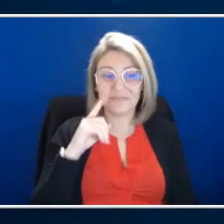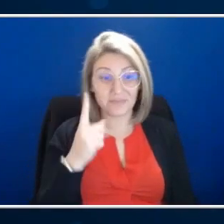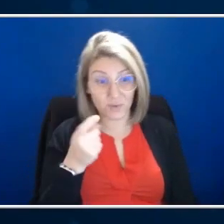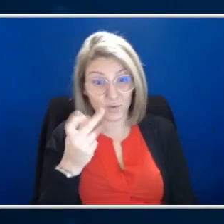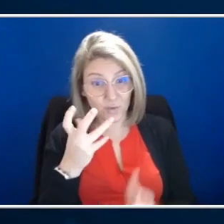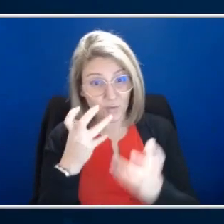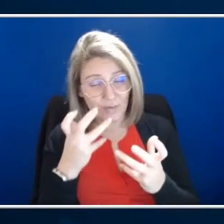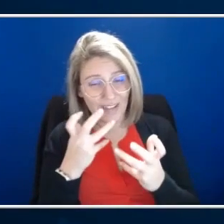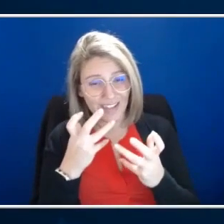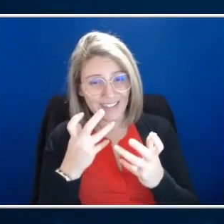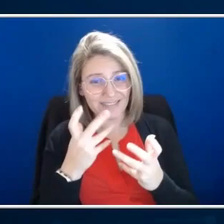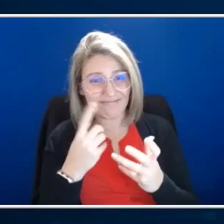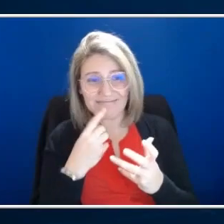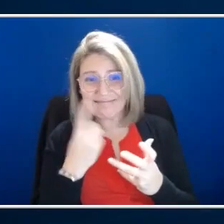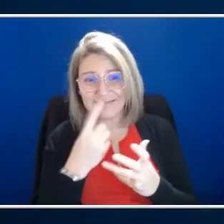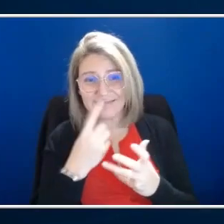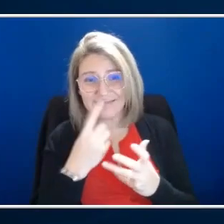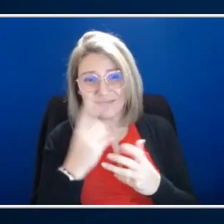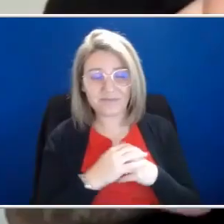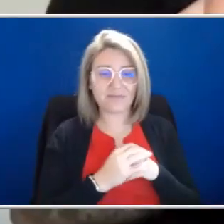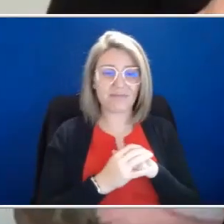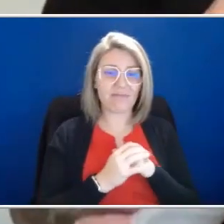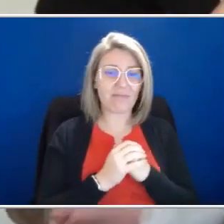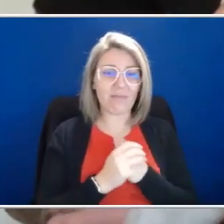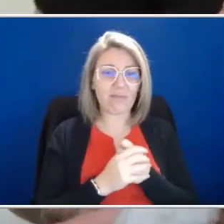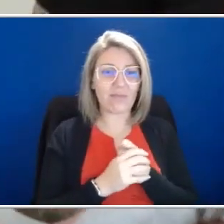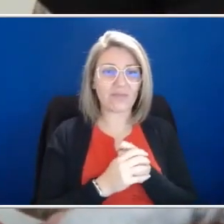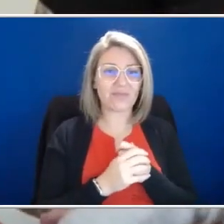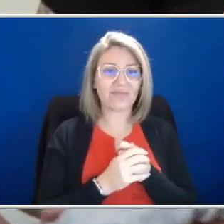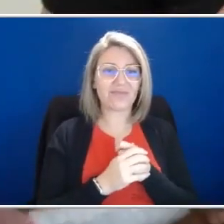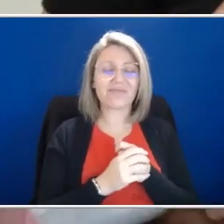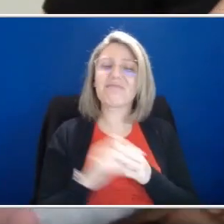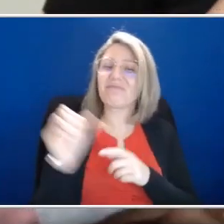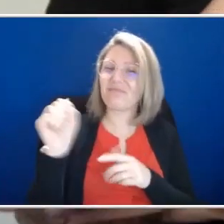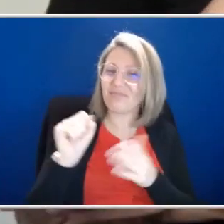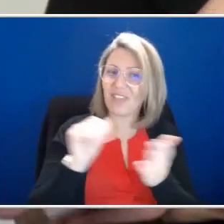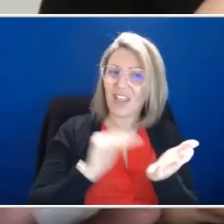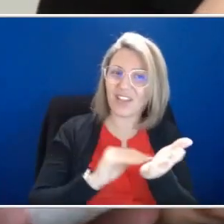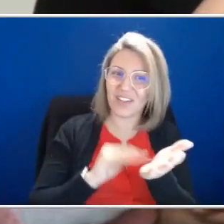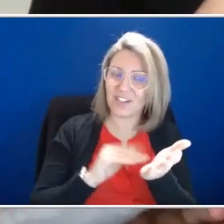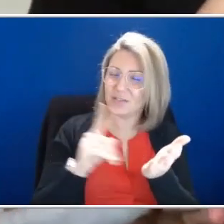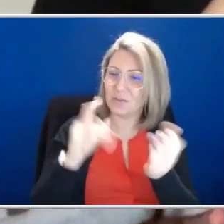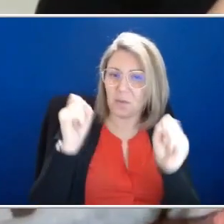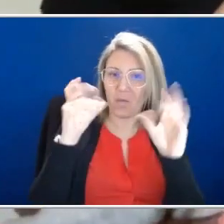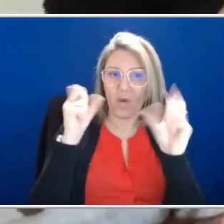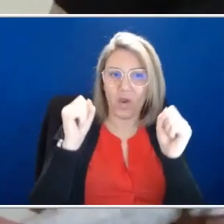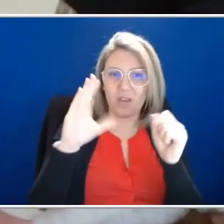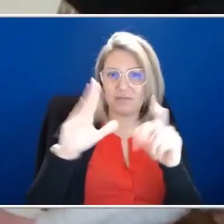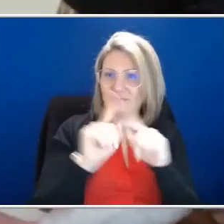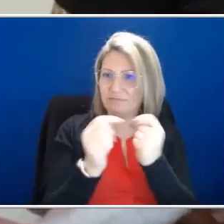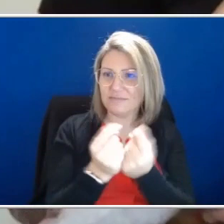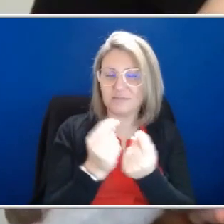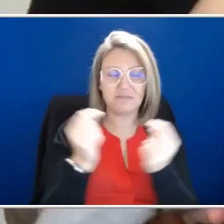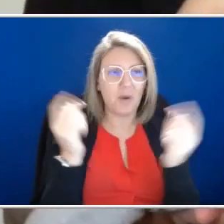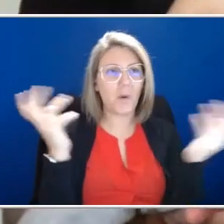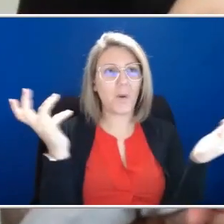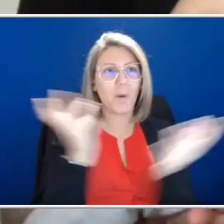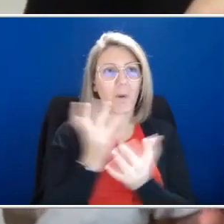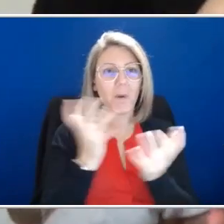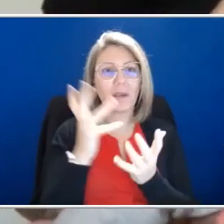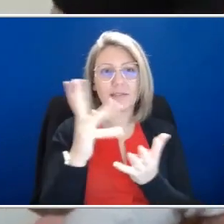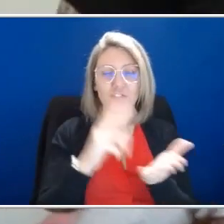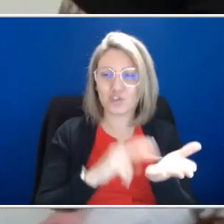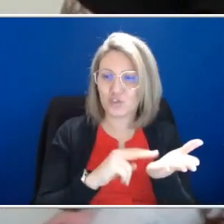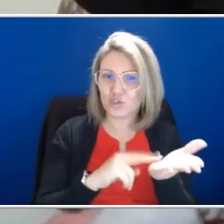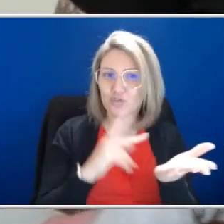that thought? Yeah, Dr. Garg's incredible. His team's incredible. His nurses,